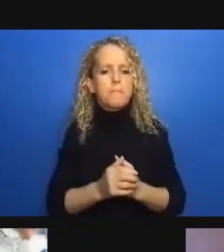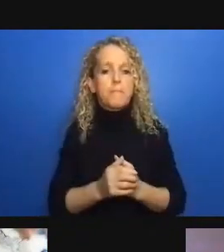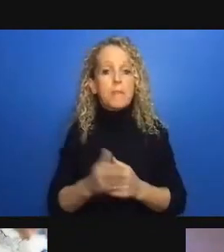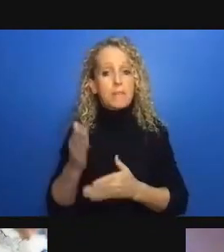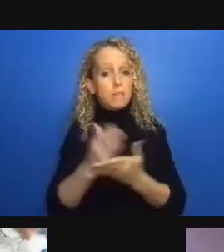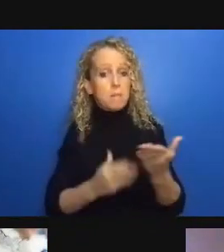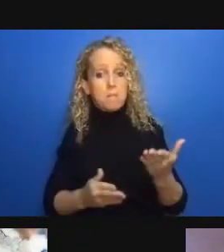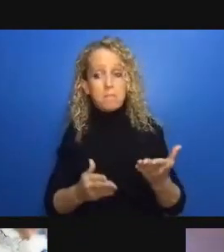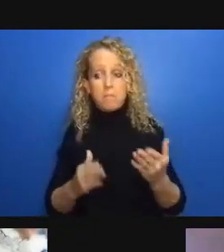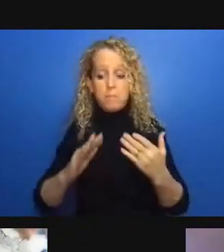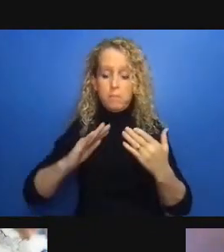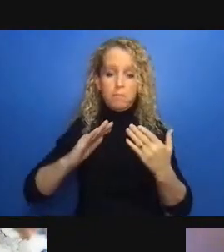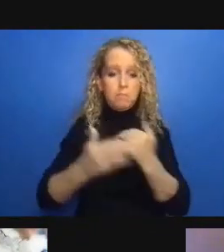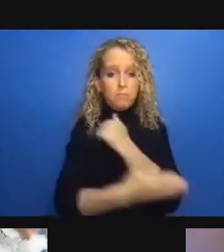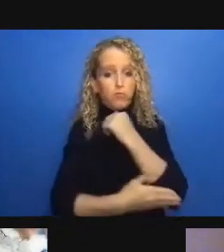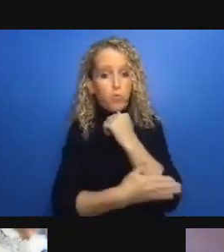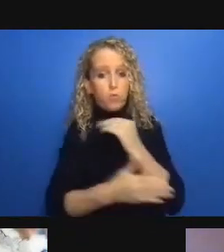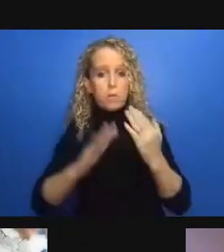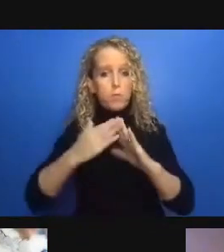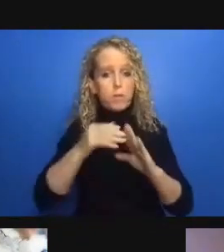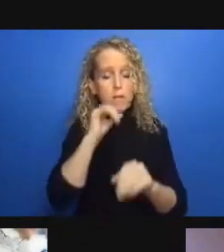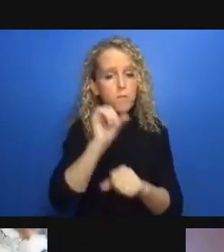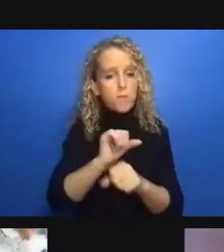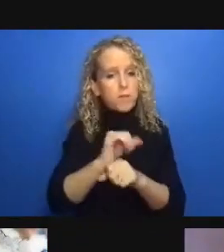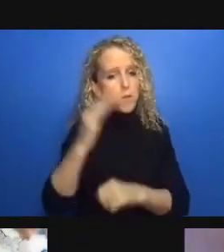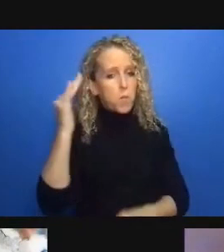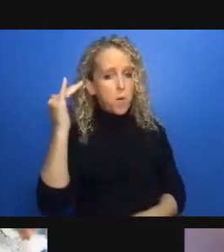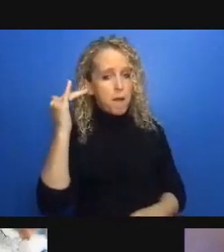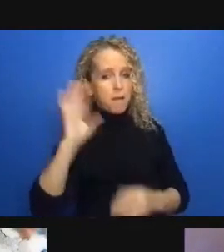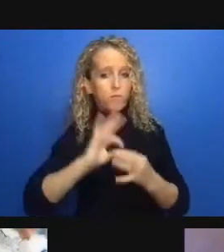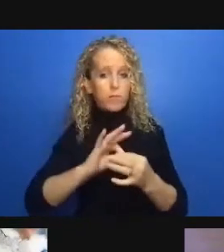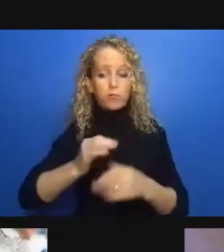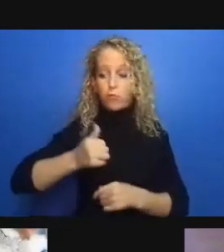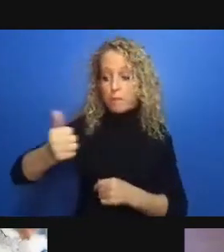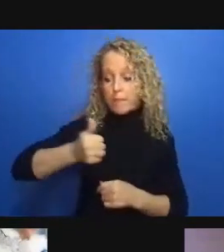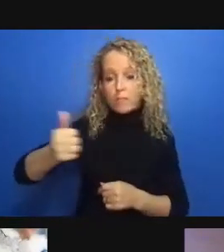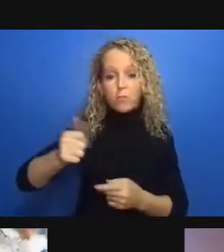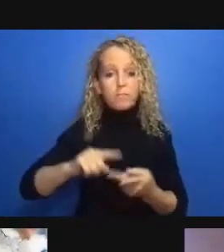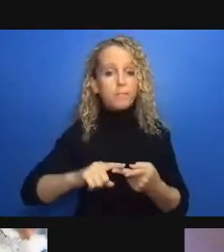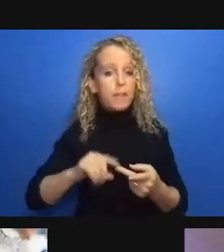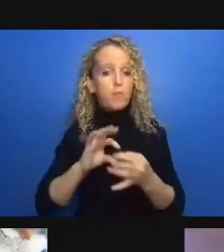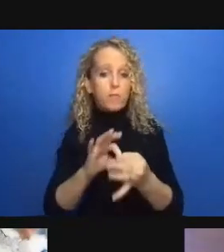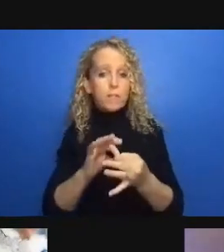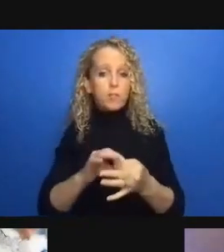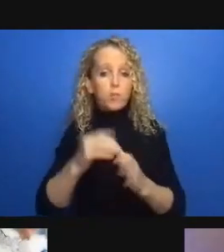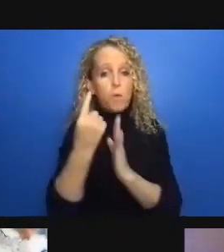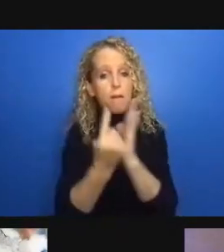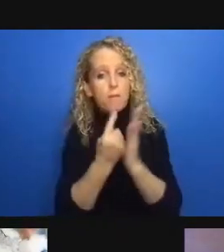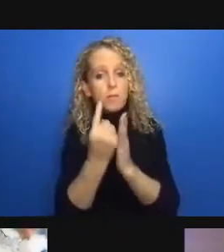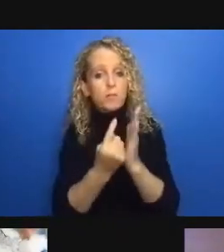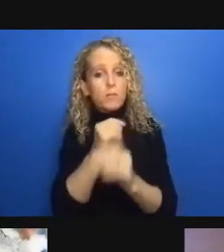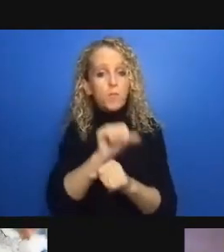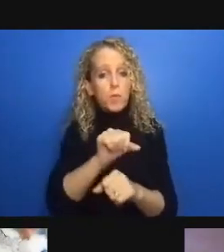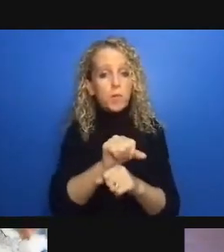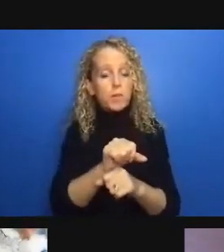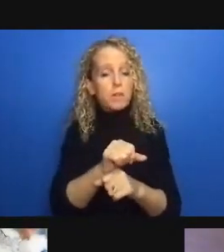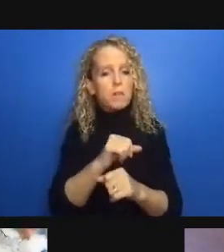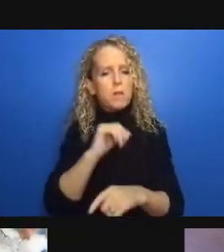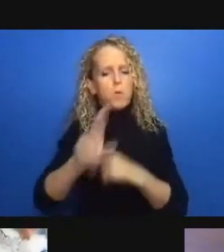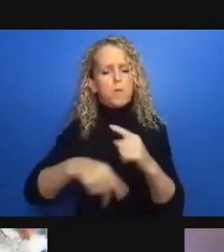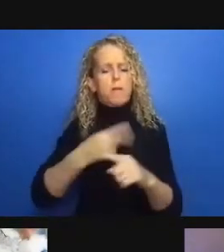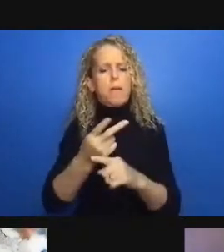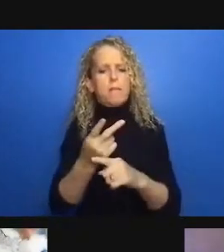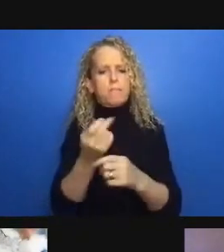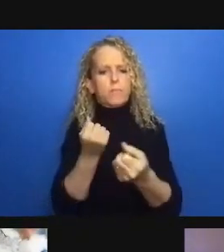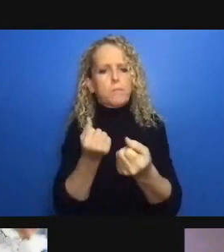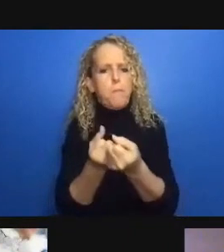working, and why? Is it related to transportation? Is it related to hours? So what types of supports do we need to put in